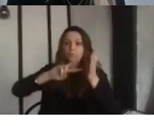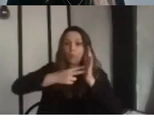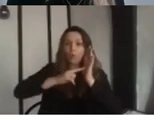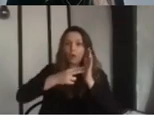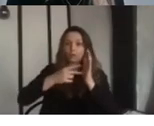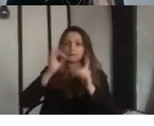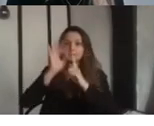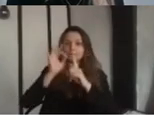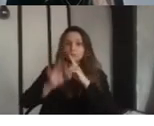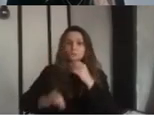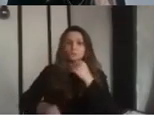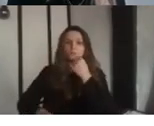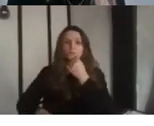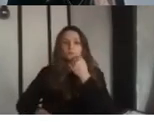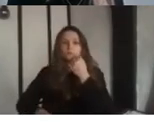So